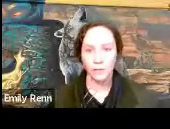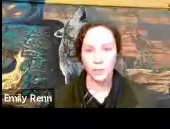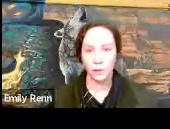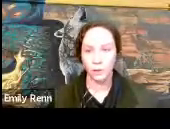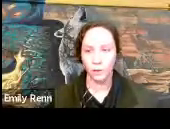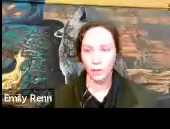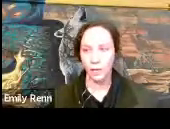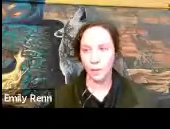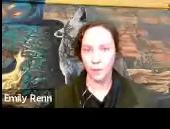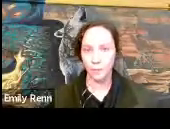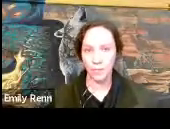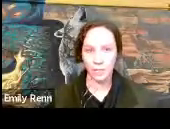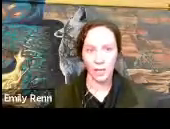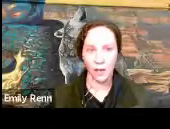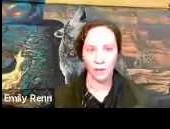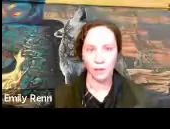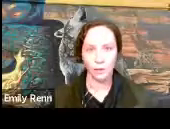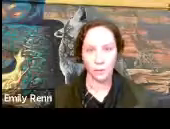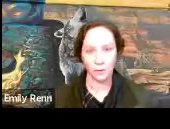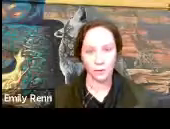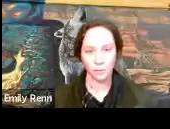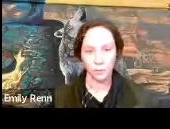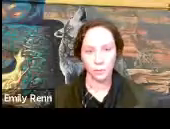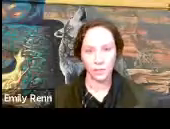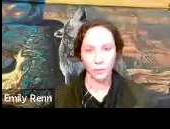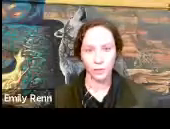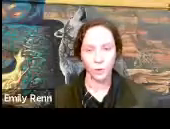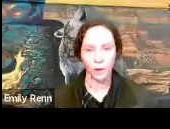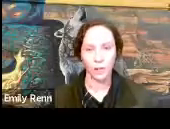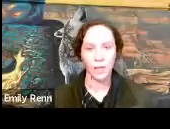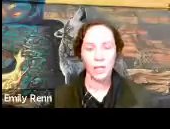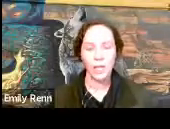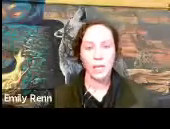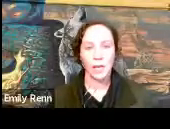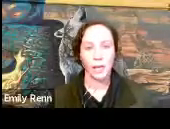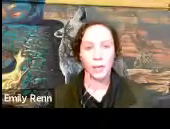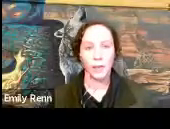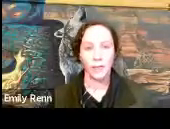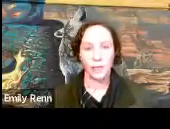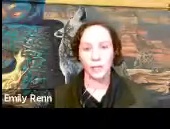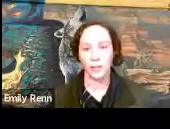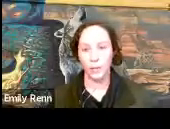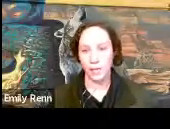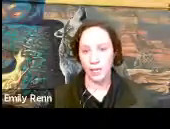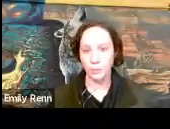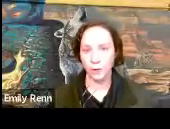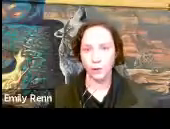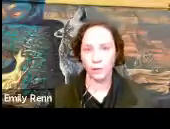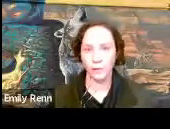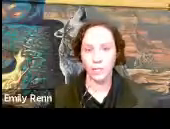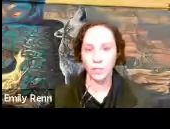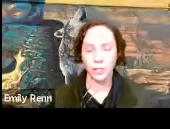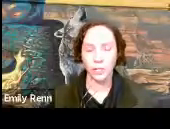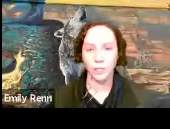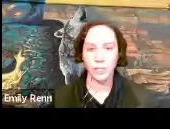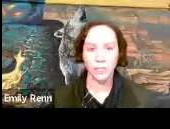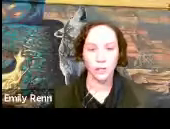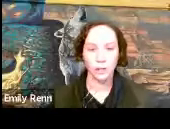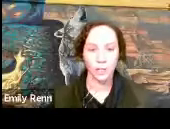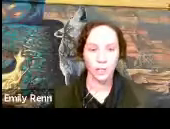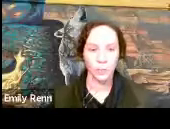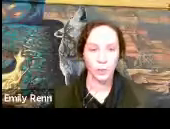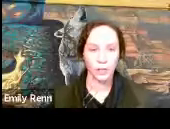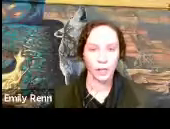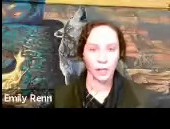last official population count in the winter of 2021. And then by April of this year,